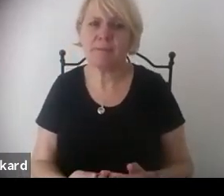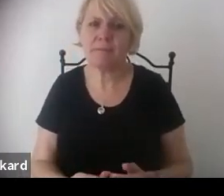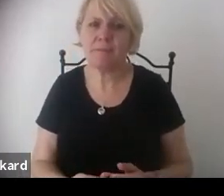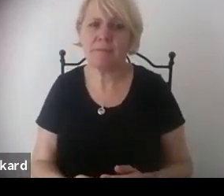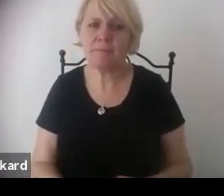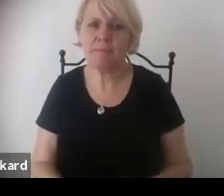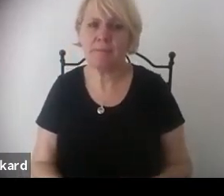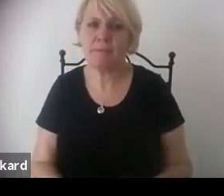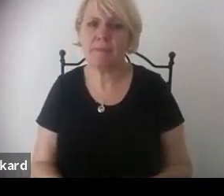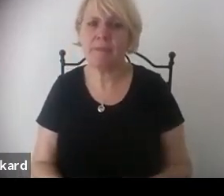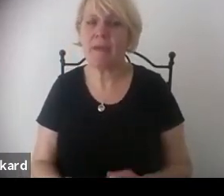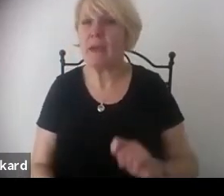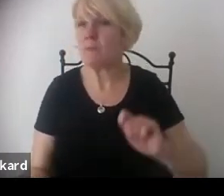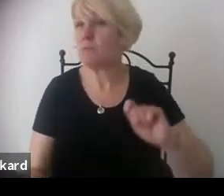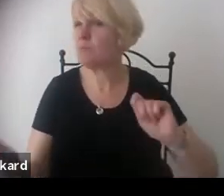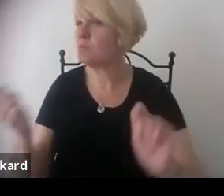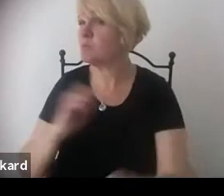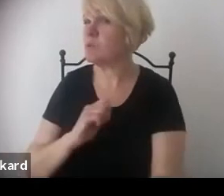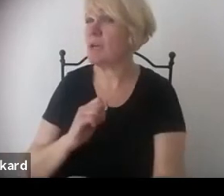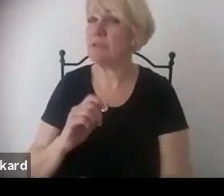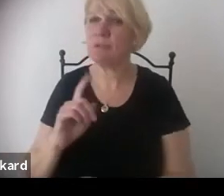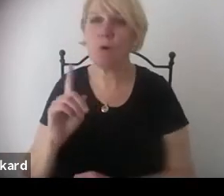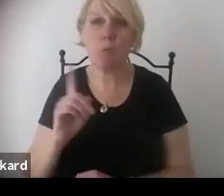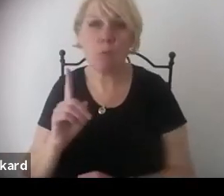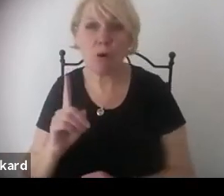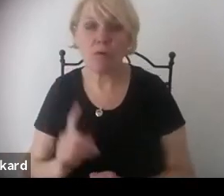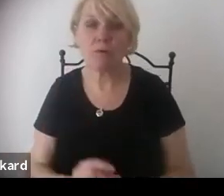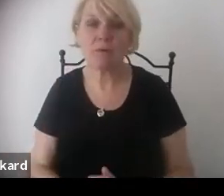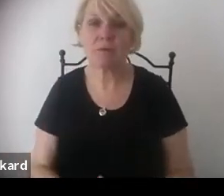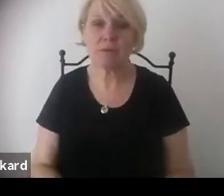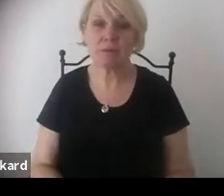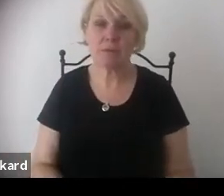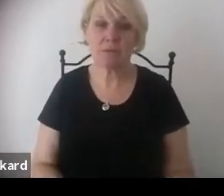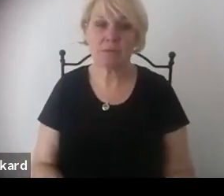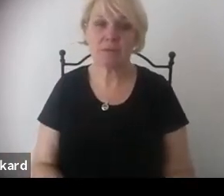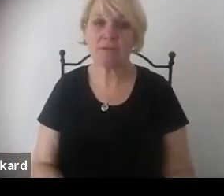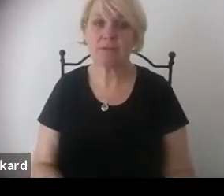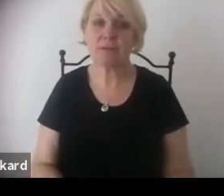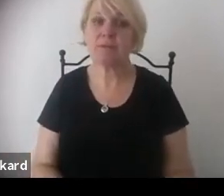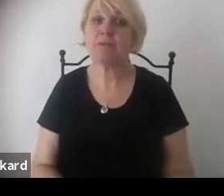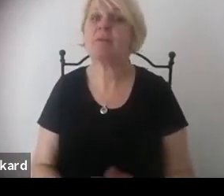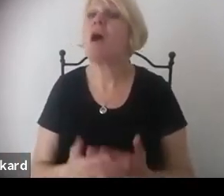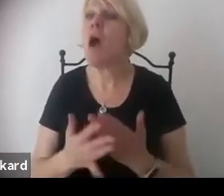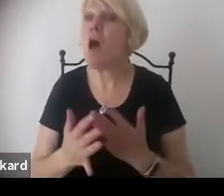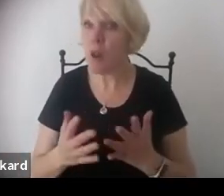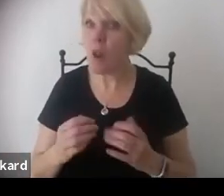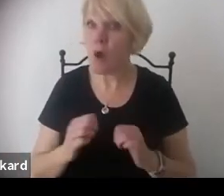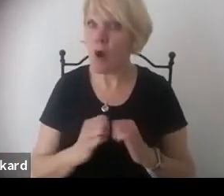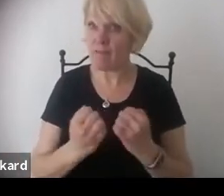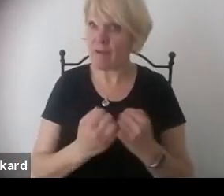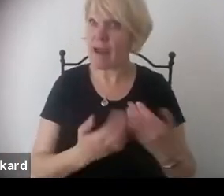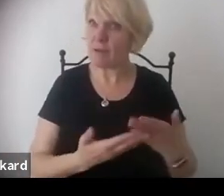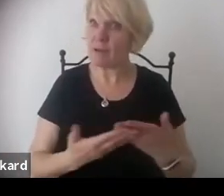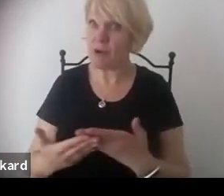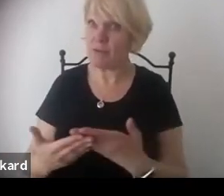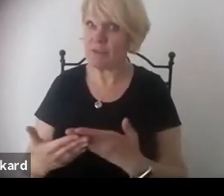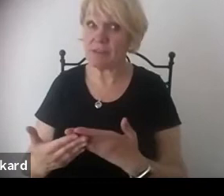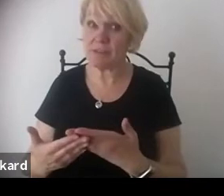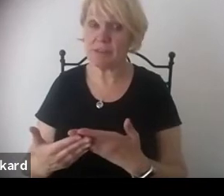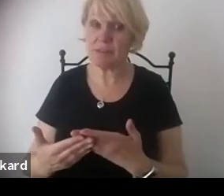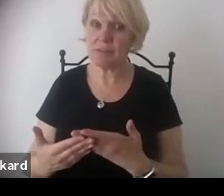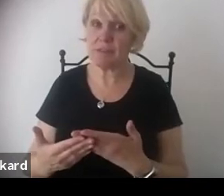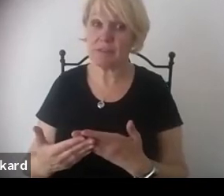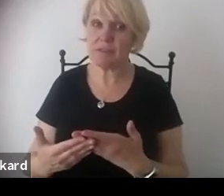since the virus, is that many of our services and many of our service users are now engaging with